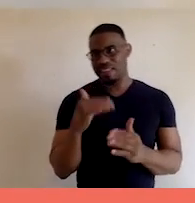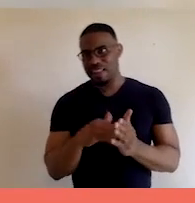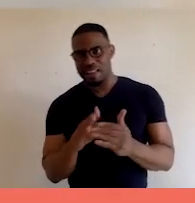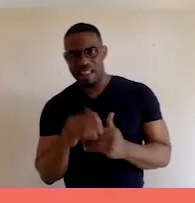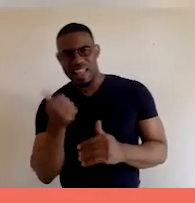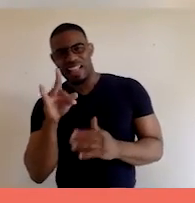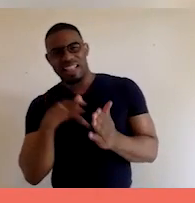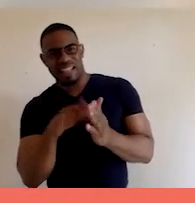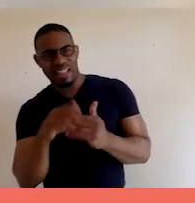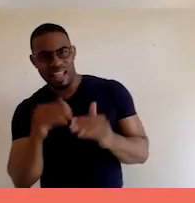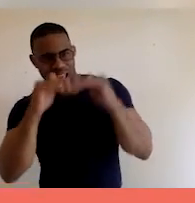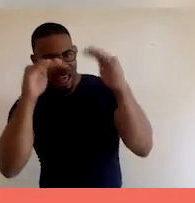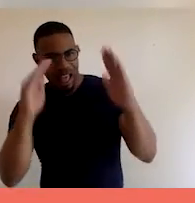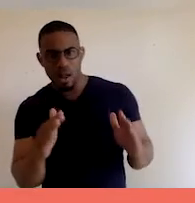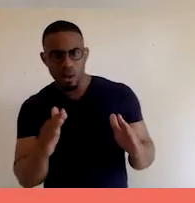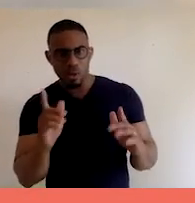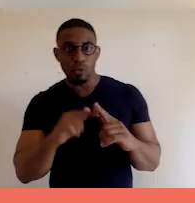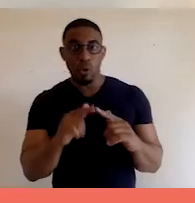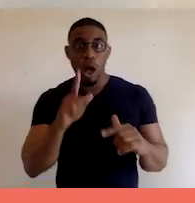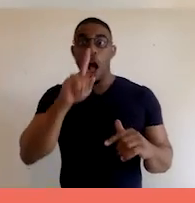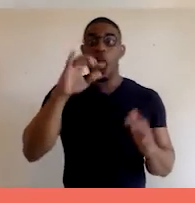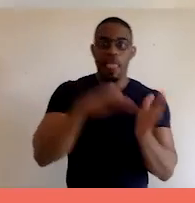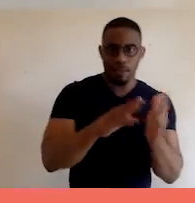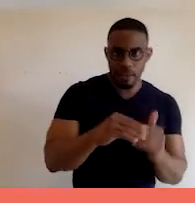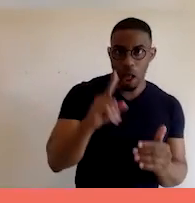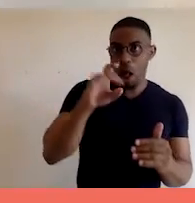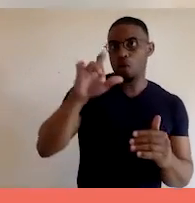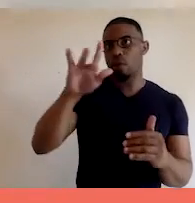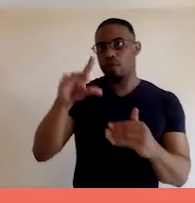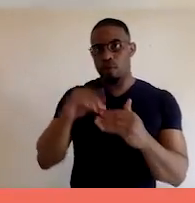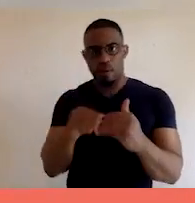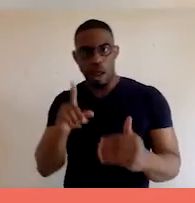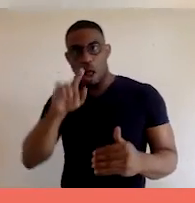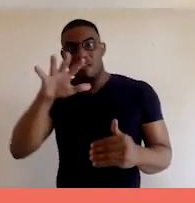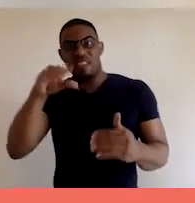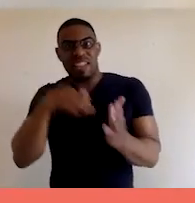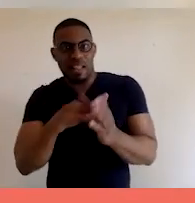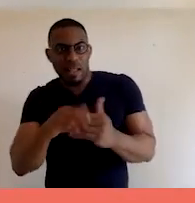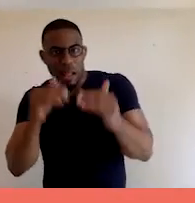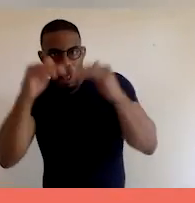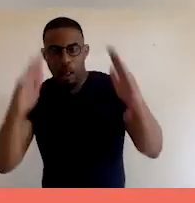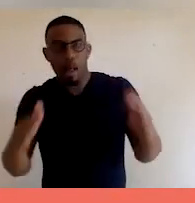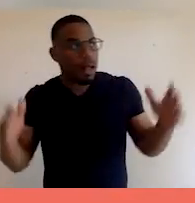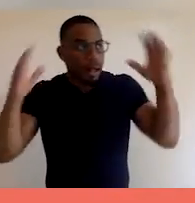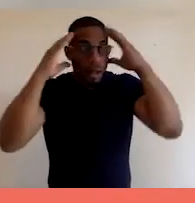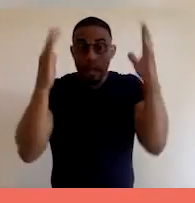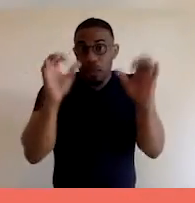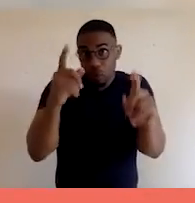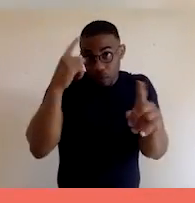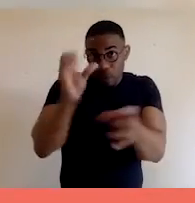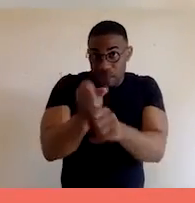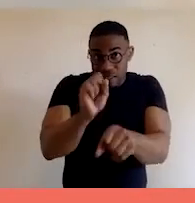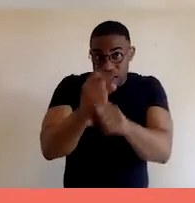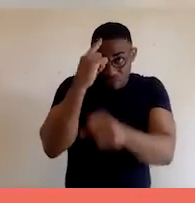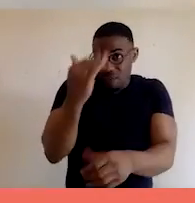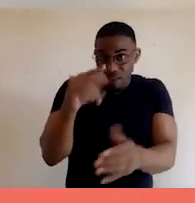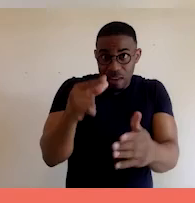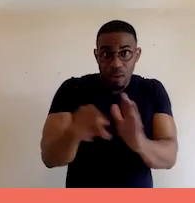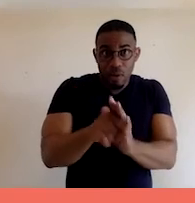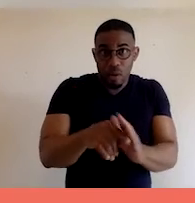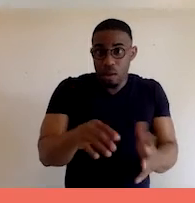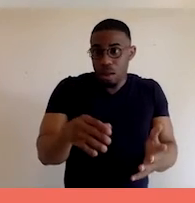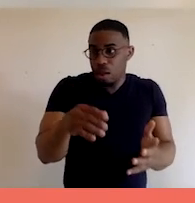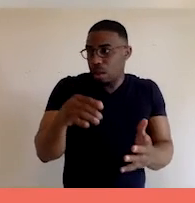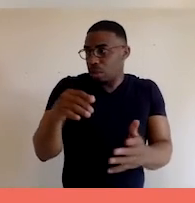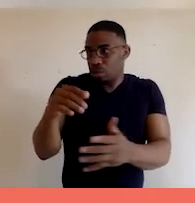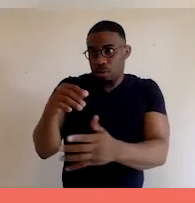$15,000, $18,000 households to $100,000, $120,000, $150,000 households. It's okay if you get a job for 50 grand and your spouse